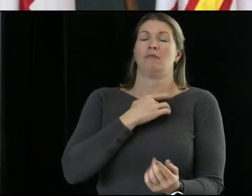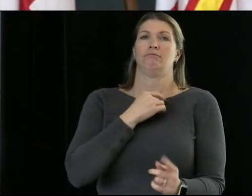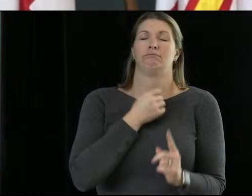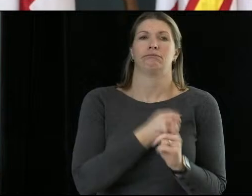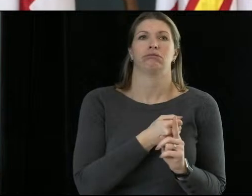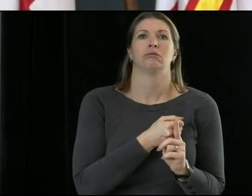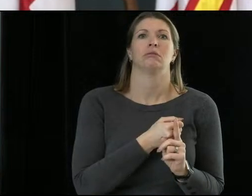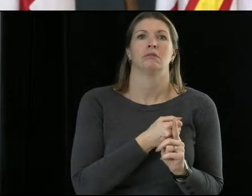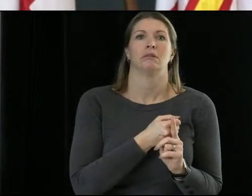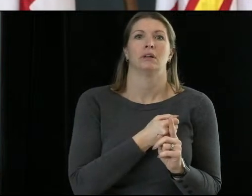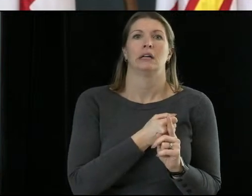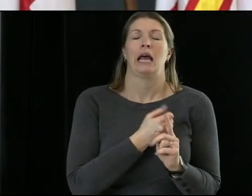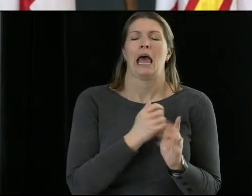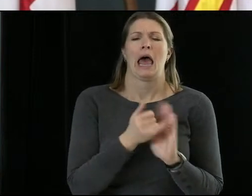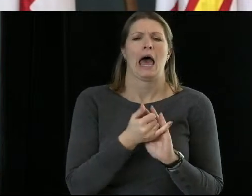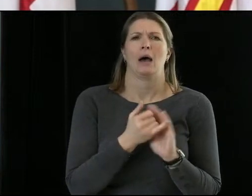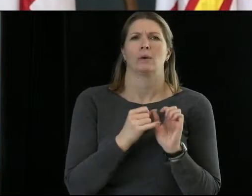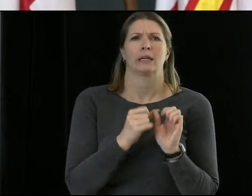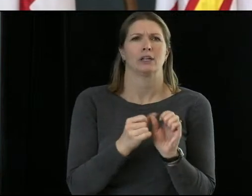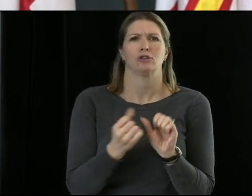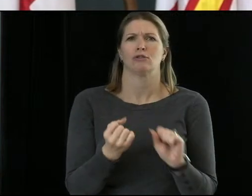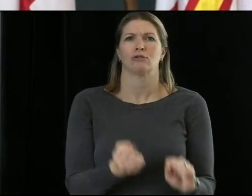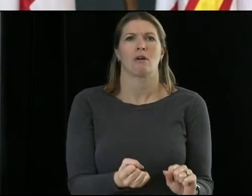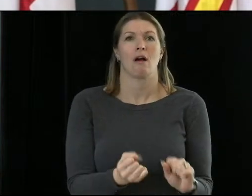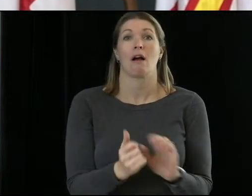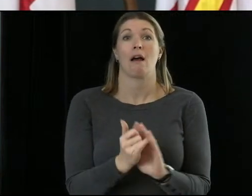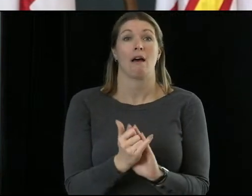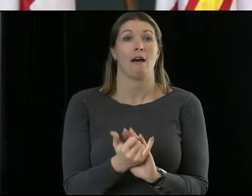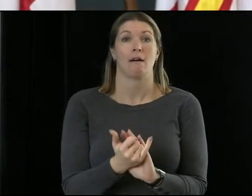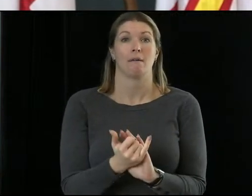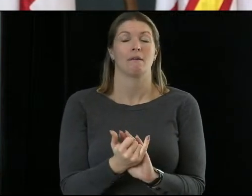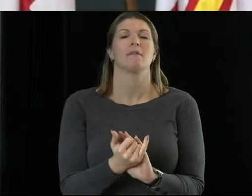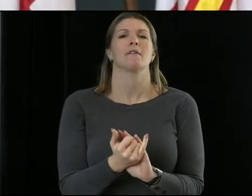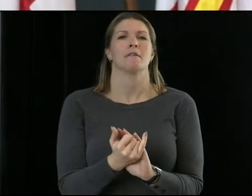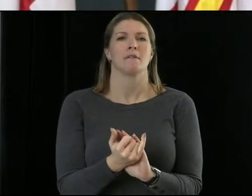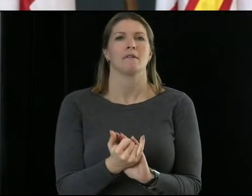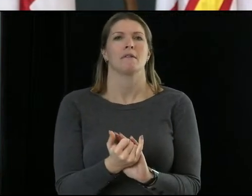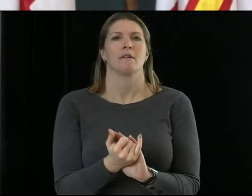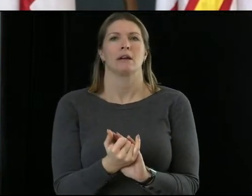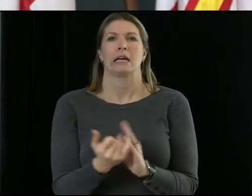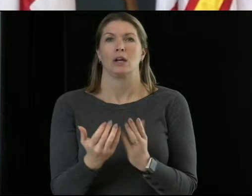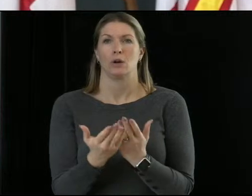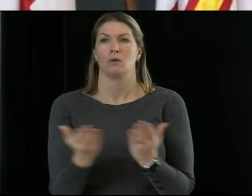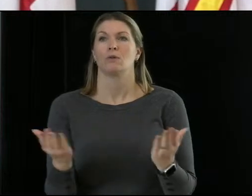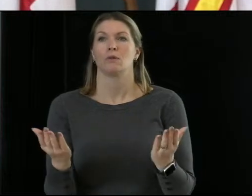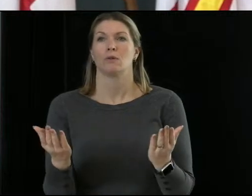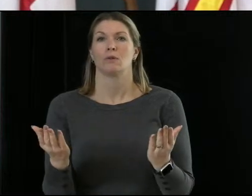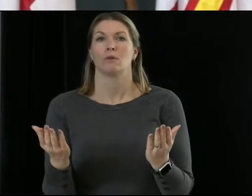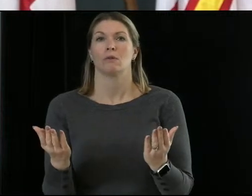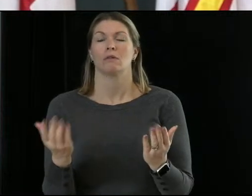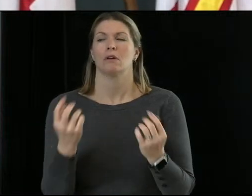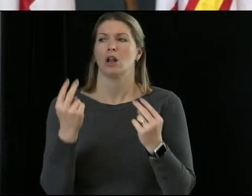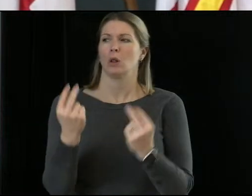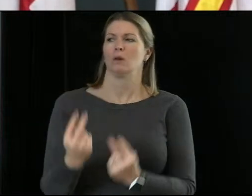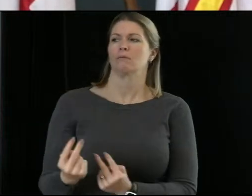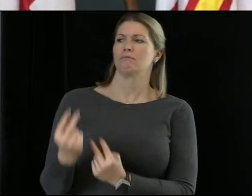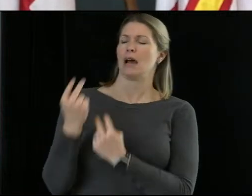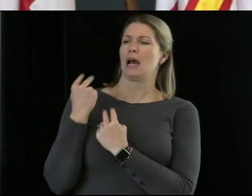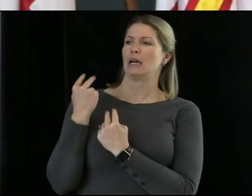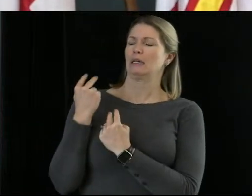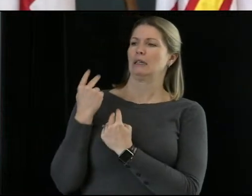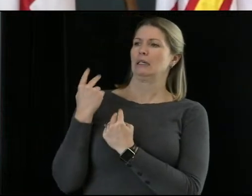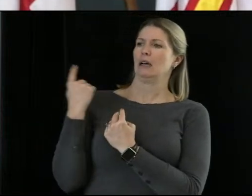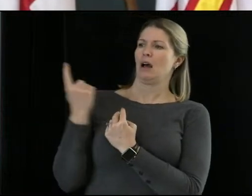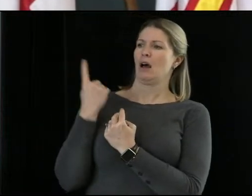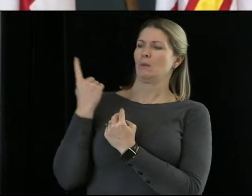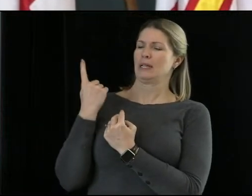and the unyielding strength that keeps us moving forward. While the shadows of hatred and bigotry lurk, I find